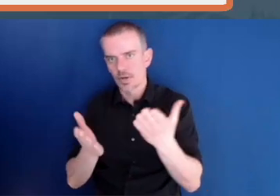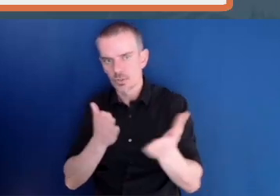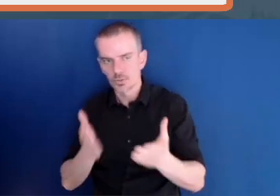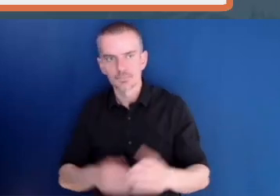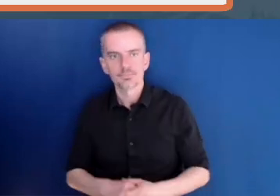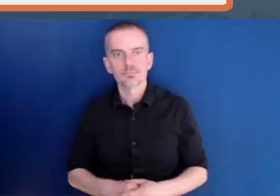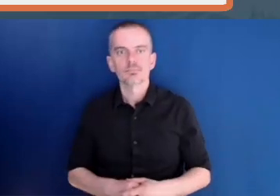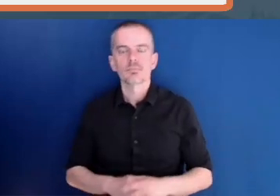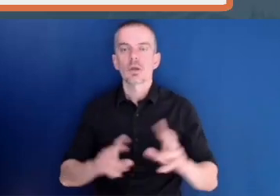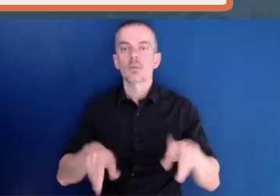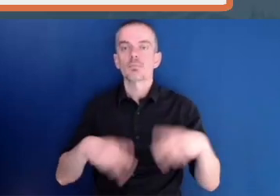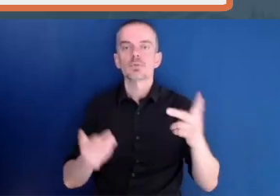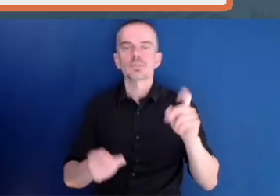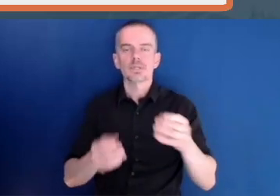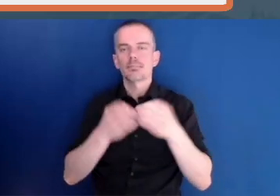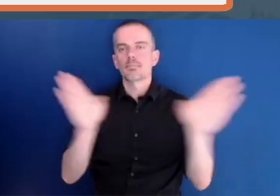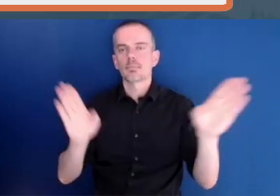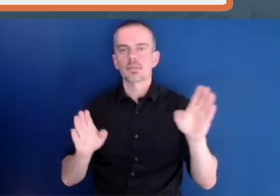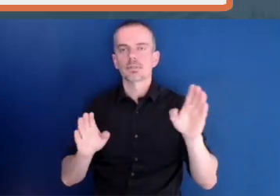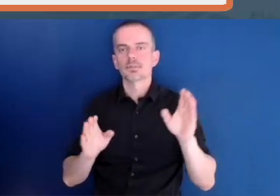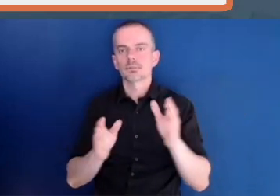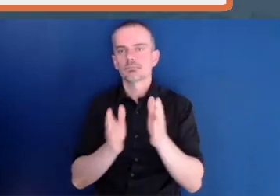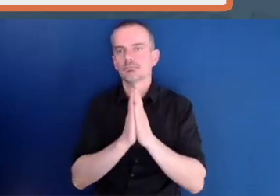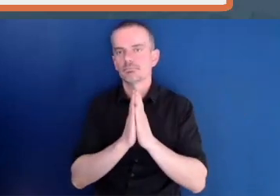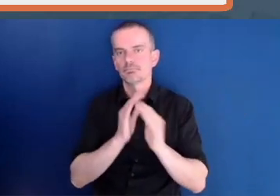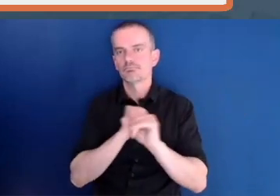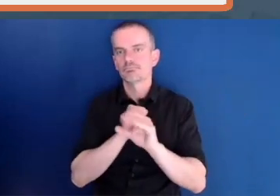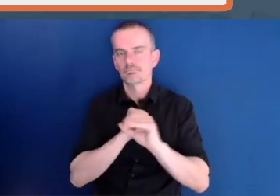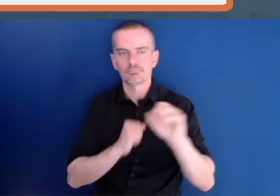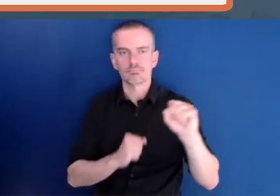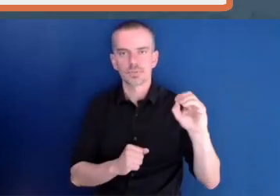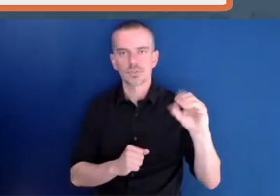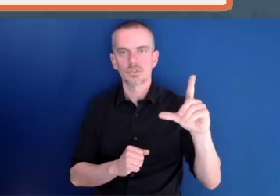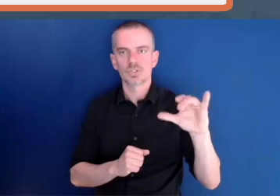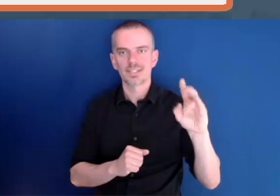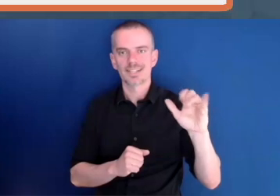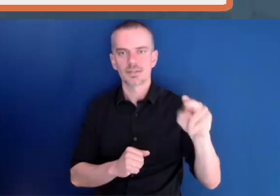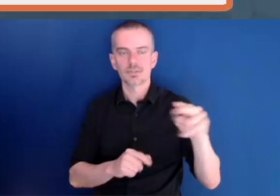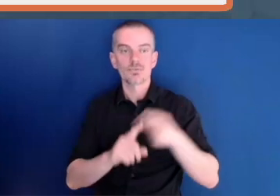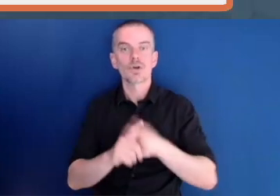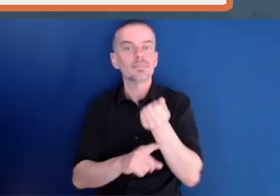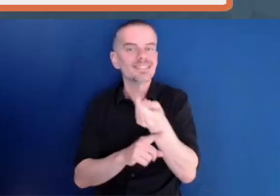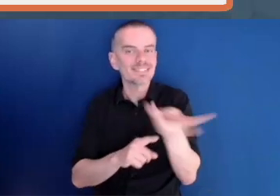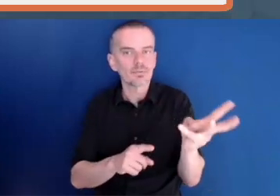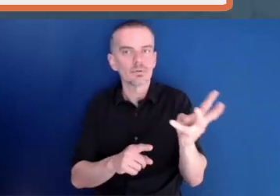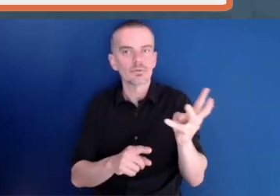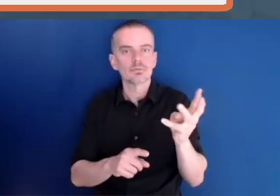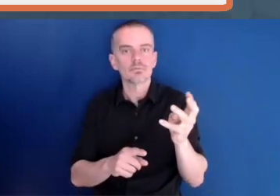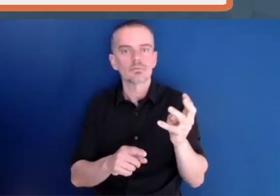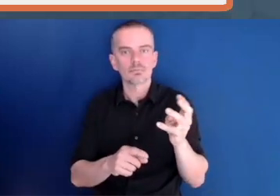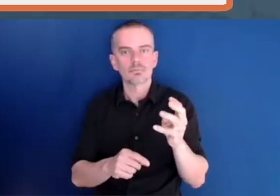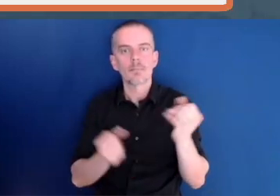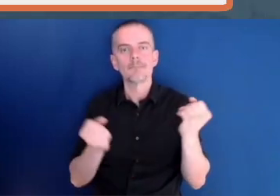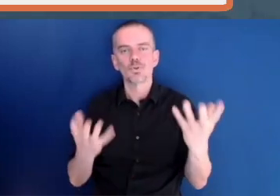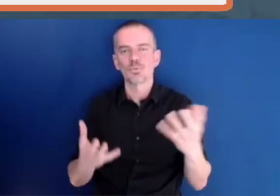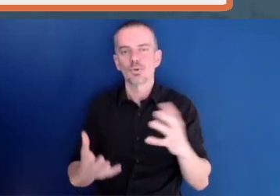Proposals, we need public solicitation of them from multiple qualified entities. Again, use your judgment as to